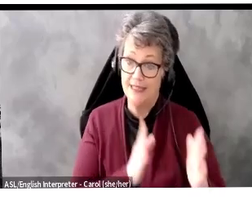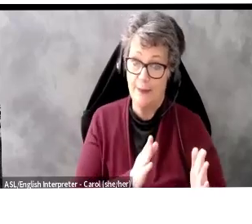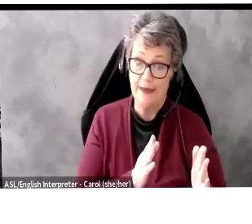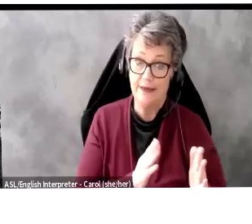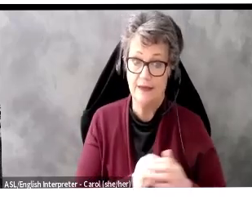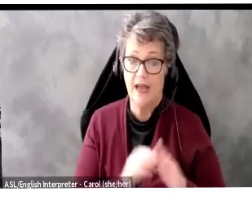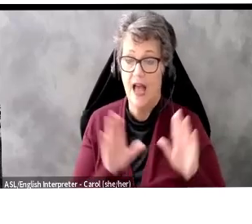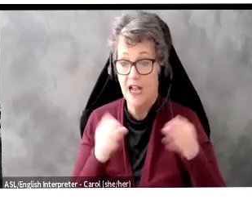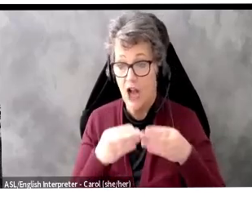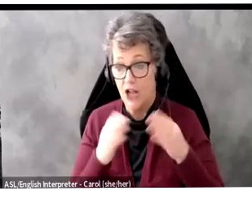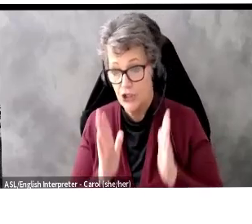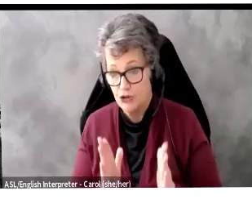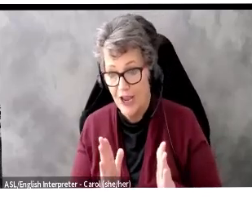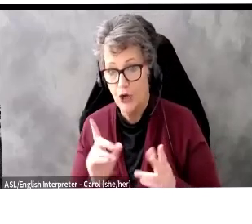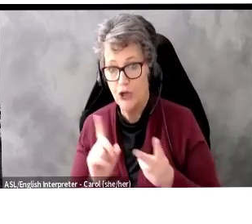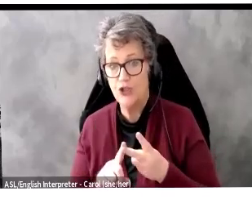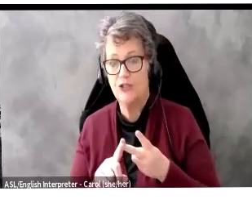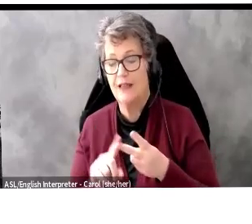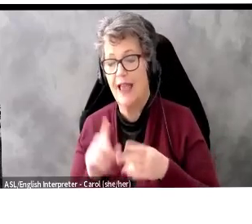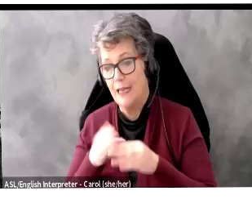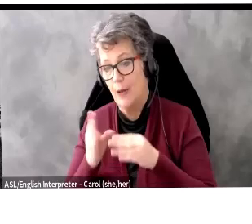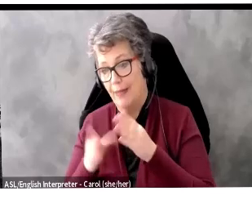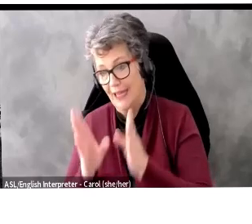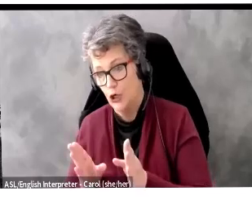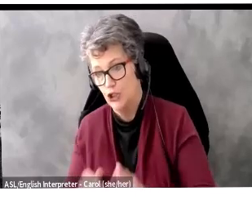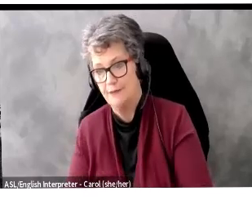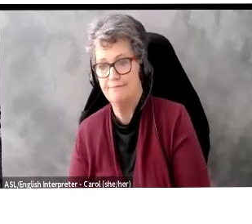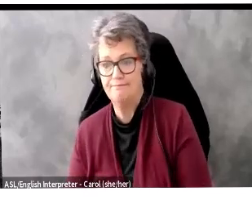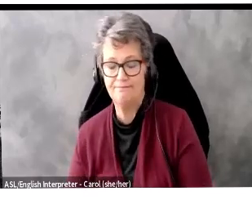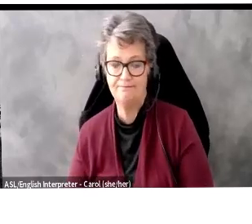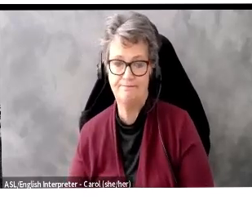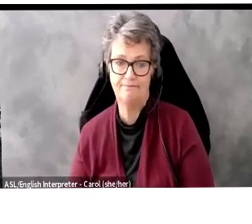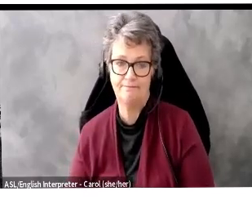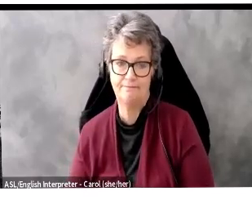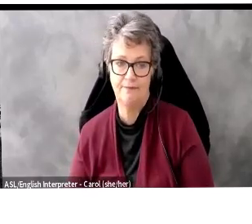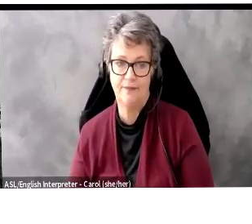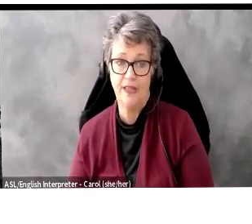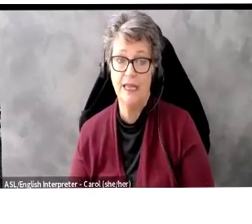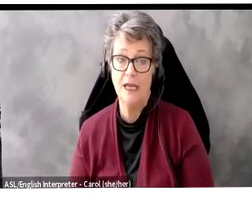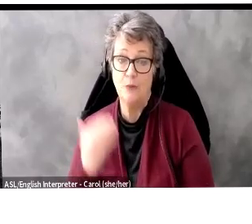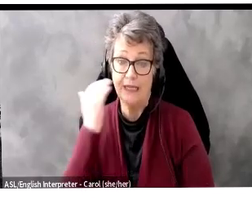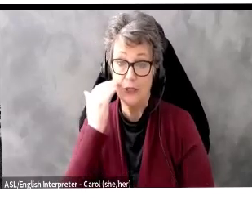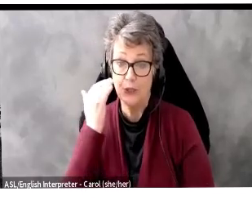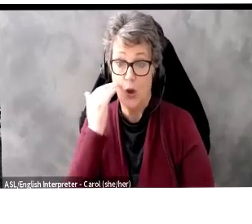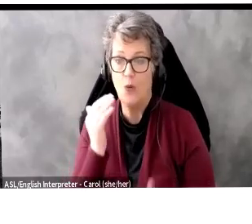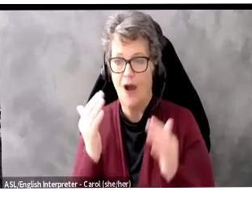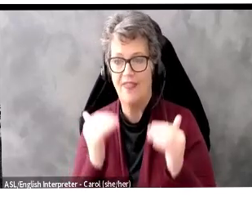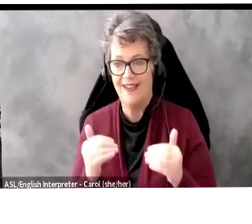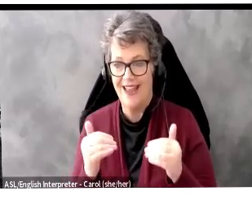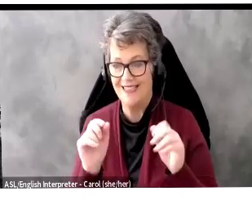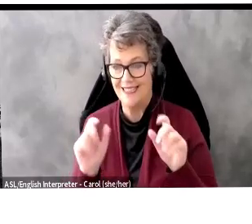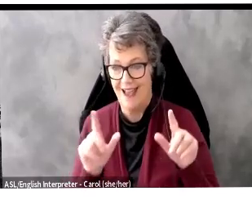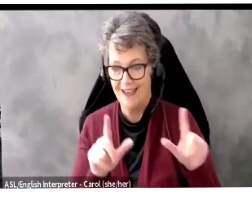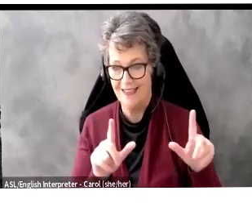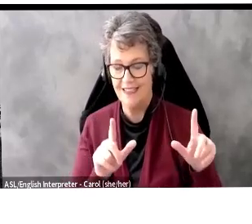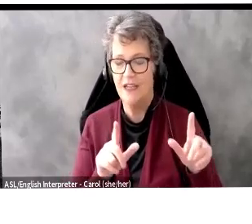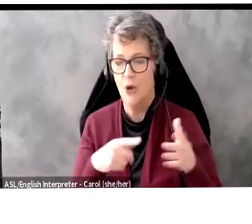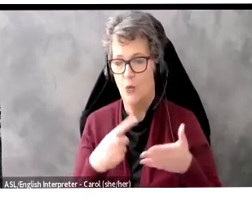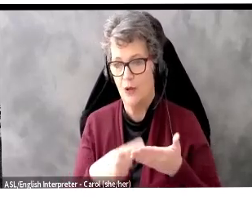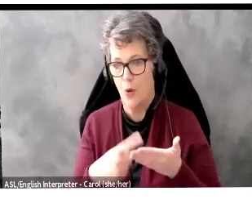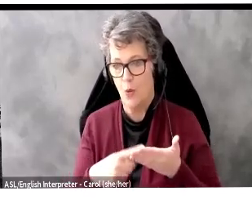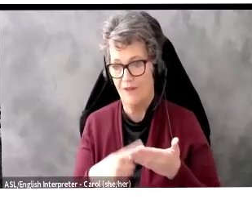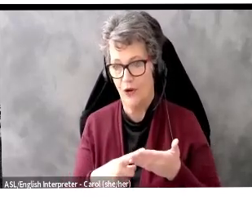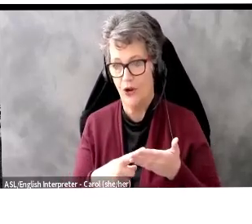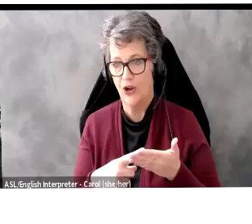participants, concentrators, and completers. Please note, though, on the next slides, we'll go